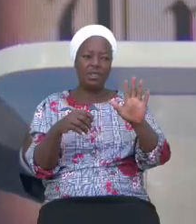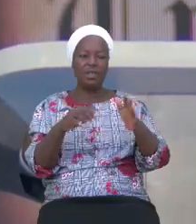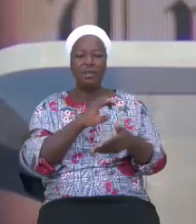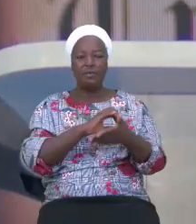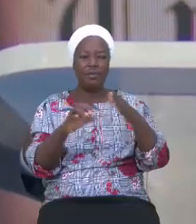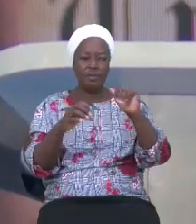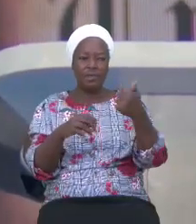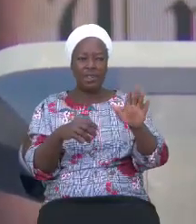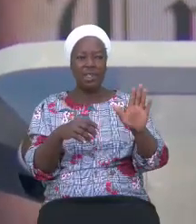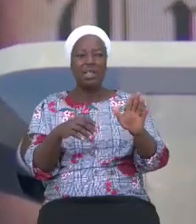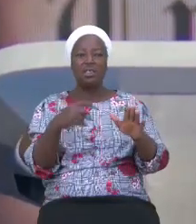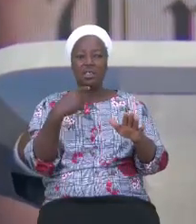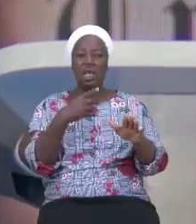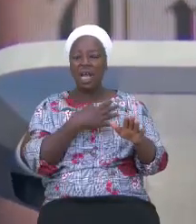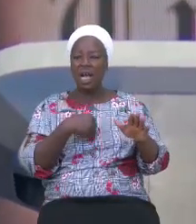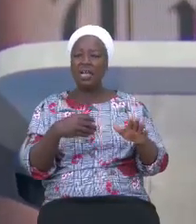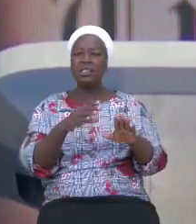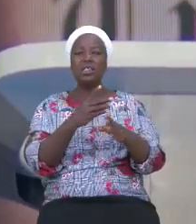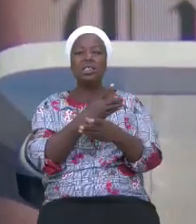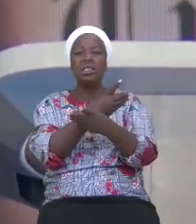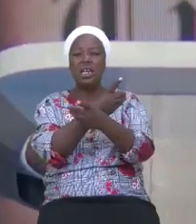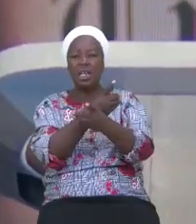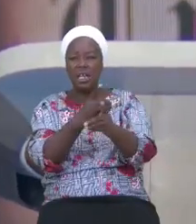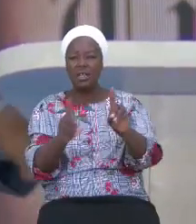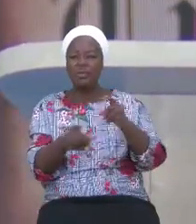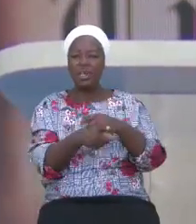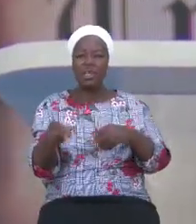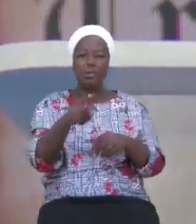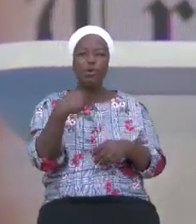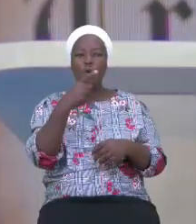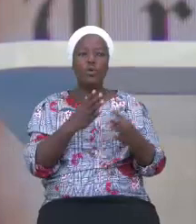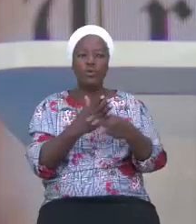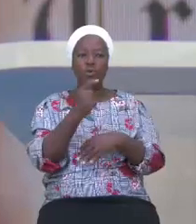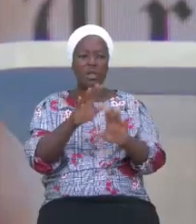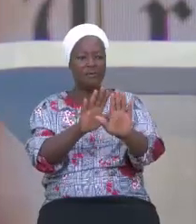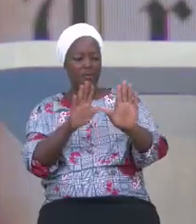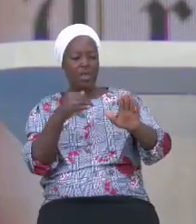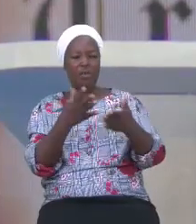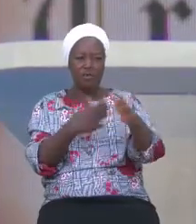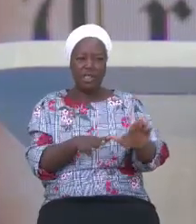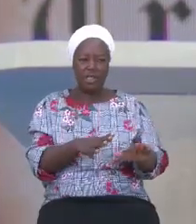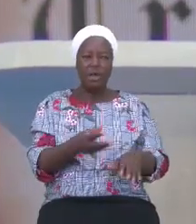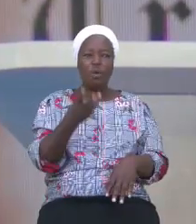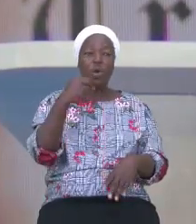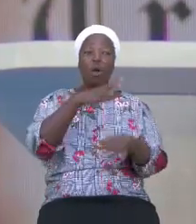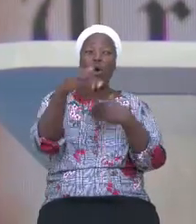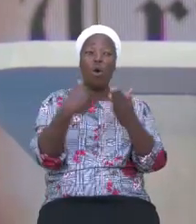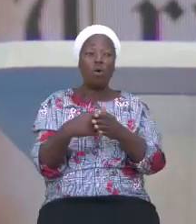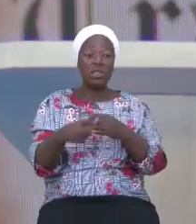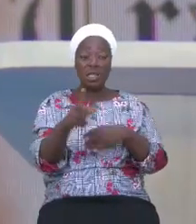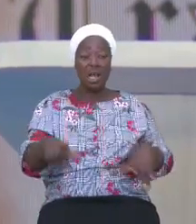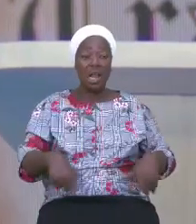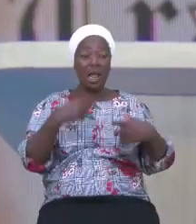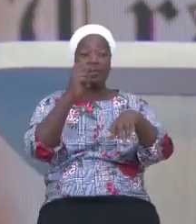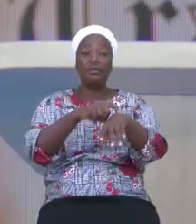in verse 15 it says, "And deliver them who through the fear of death were all their